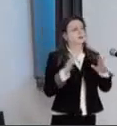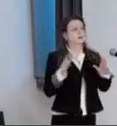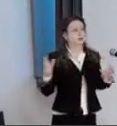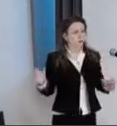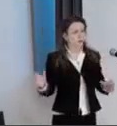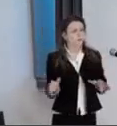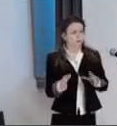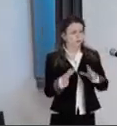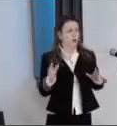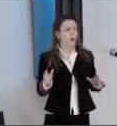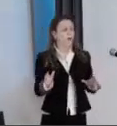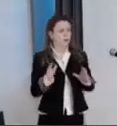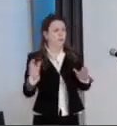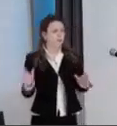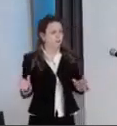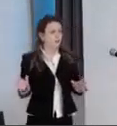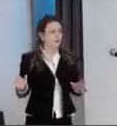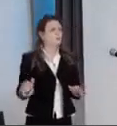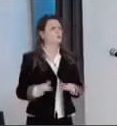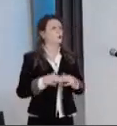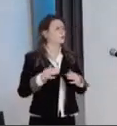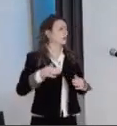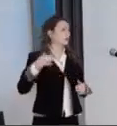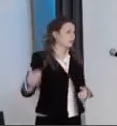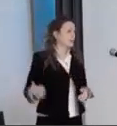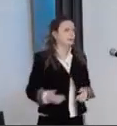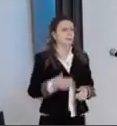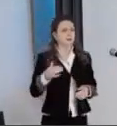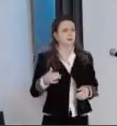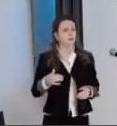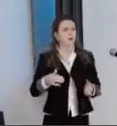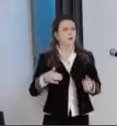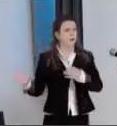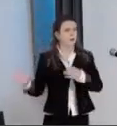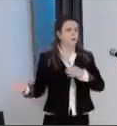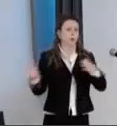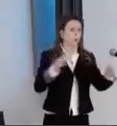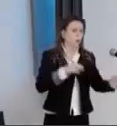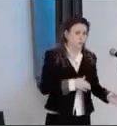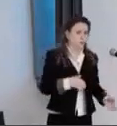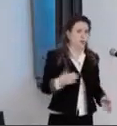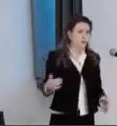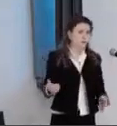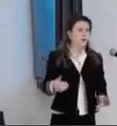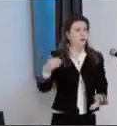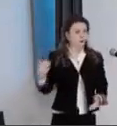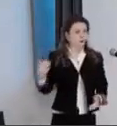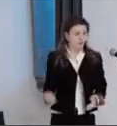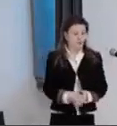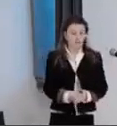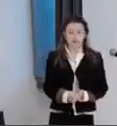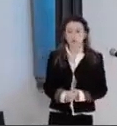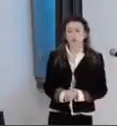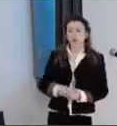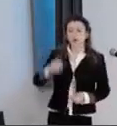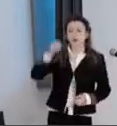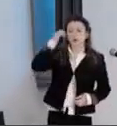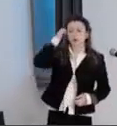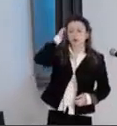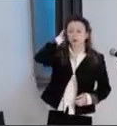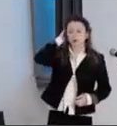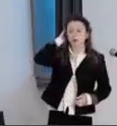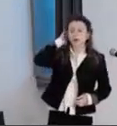there isn't really agreement about what is meant by this beyond the idea that there are better or worse ways of